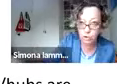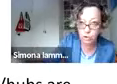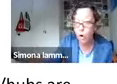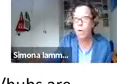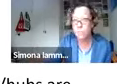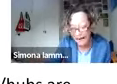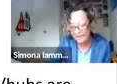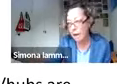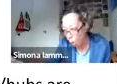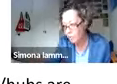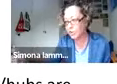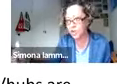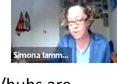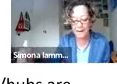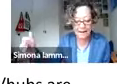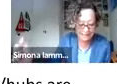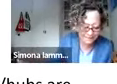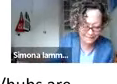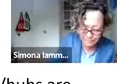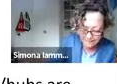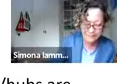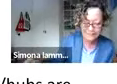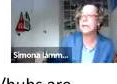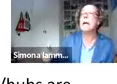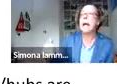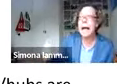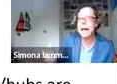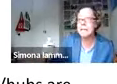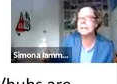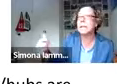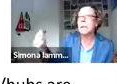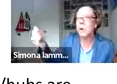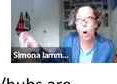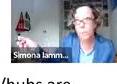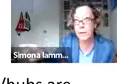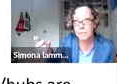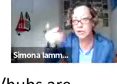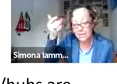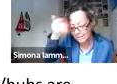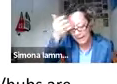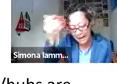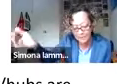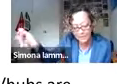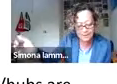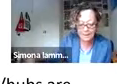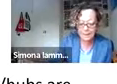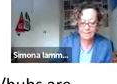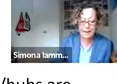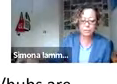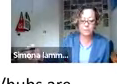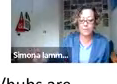standard, control of data ownership and accessibility and monopoly. I mean, just let's think about the